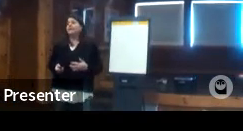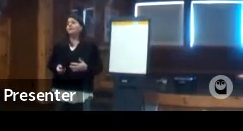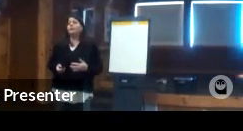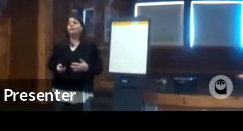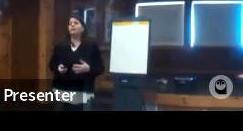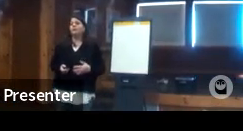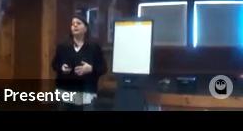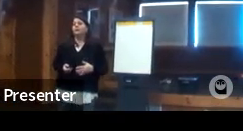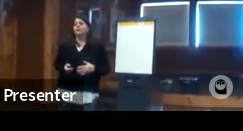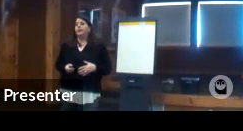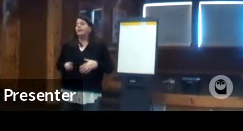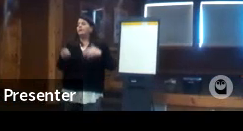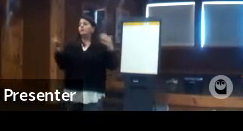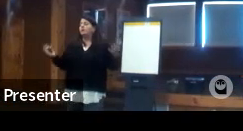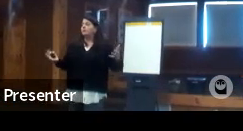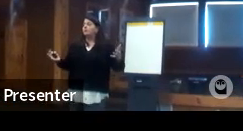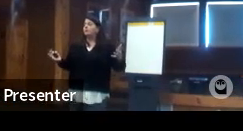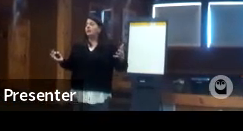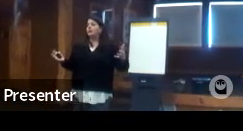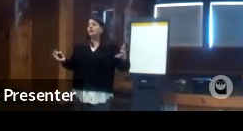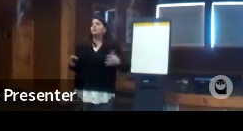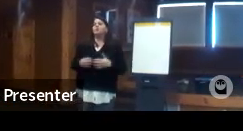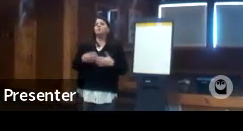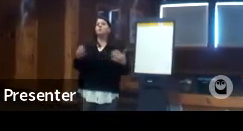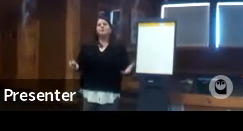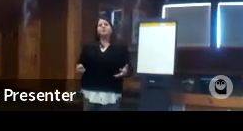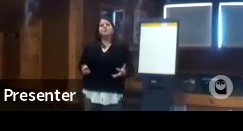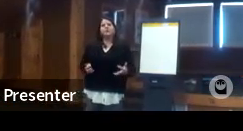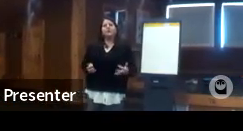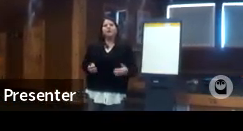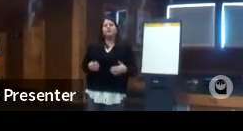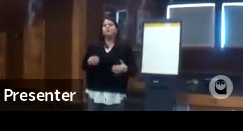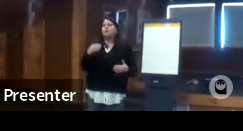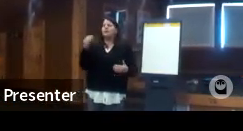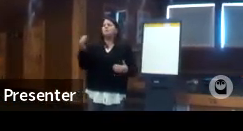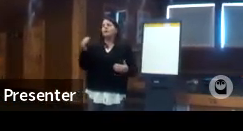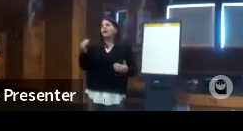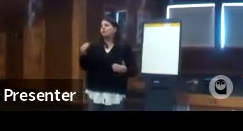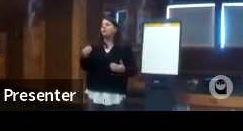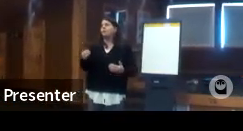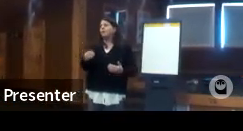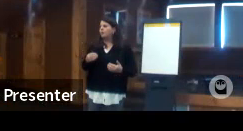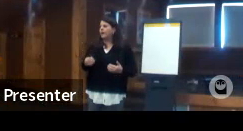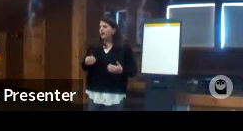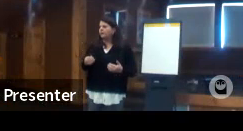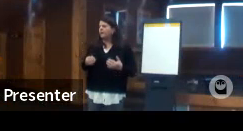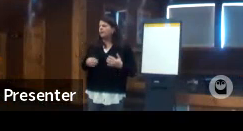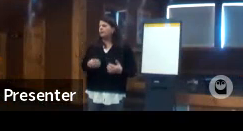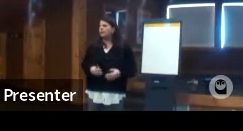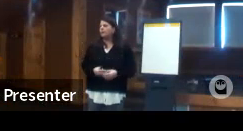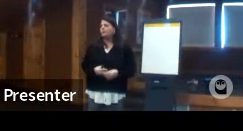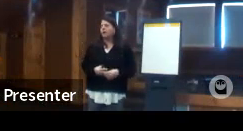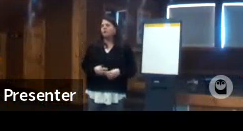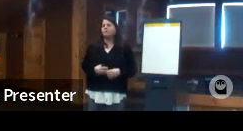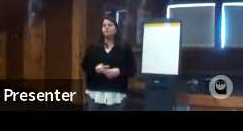Trainings attended and or given. Okay, you have been to trainings, you zoom into trainings, you want to keep track, and you probably already have,